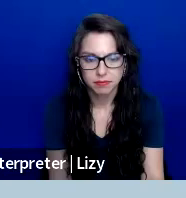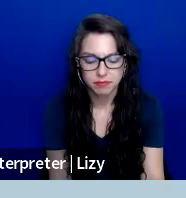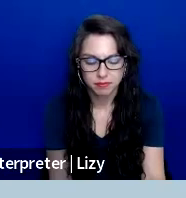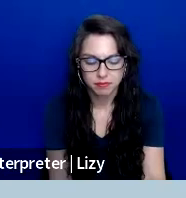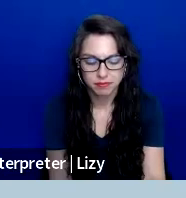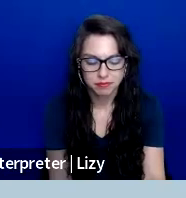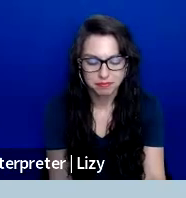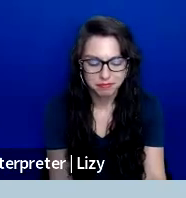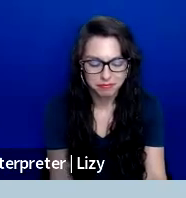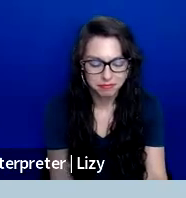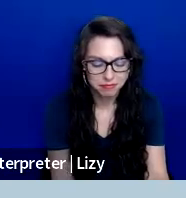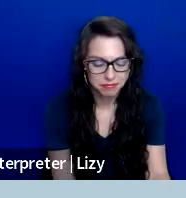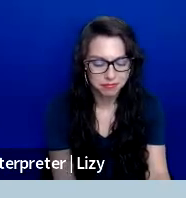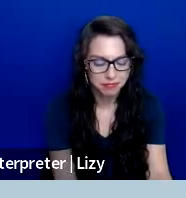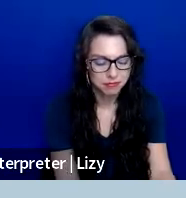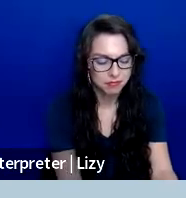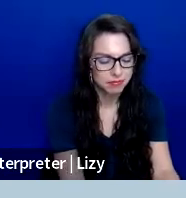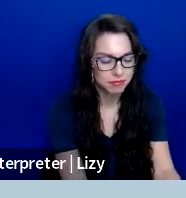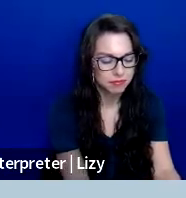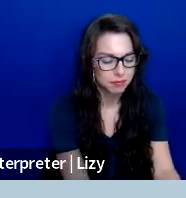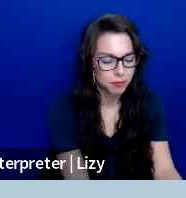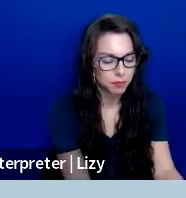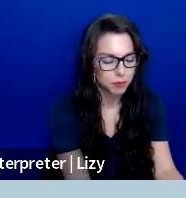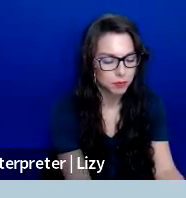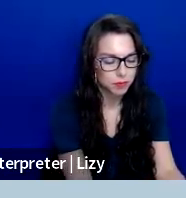Oh, yeah, it's on the second intro.